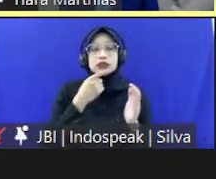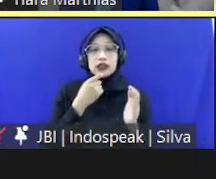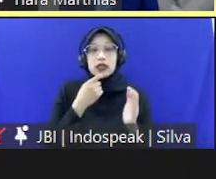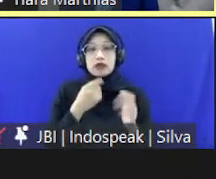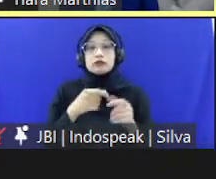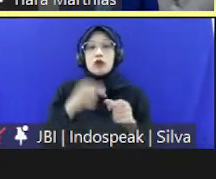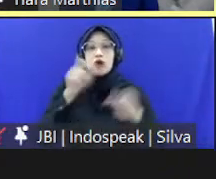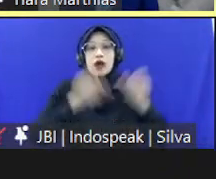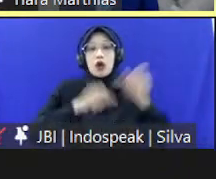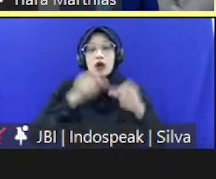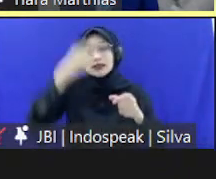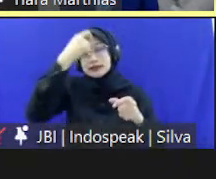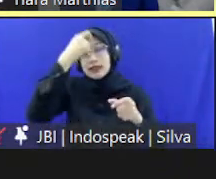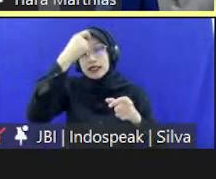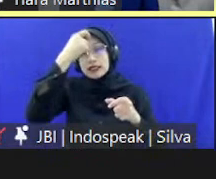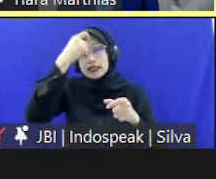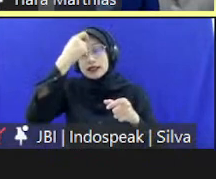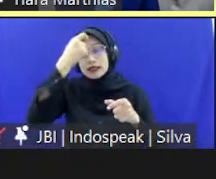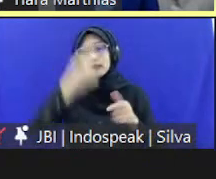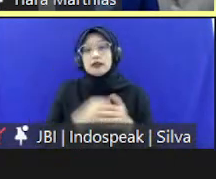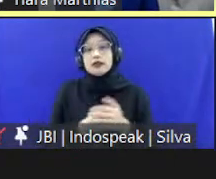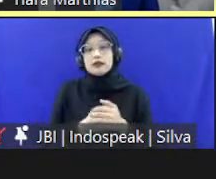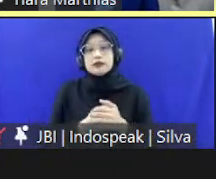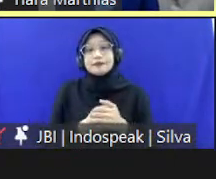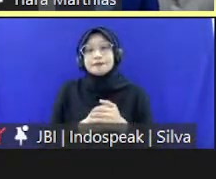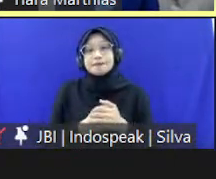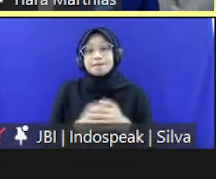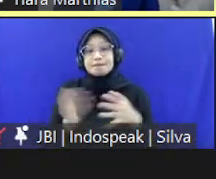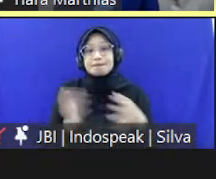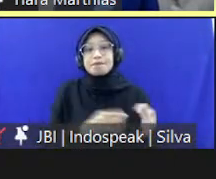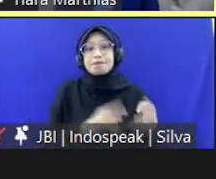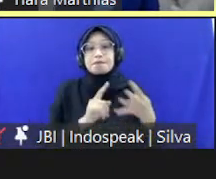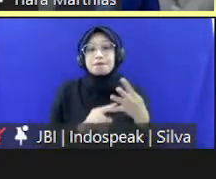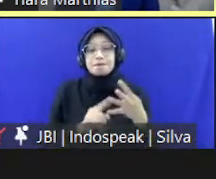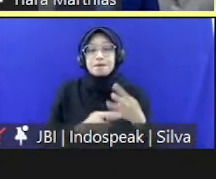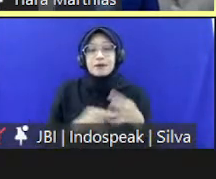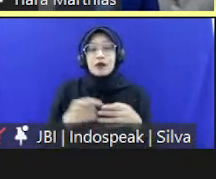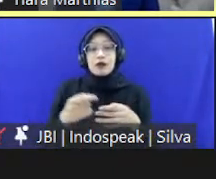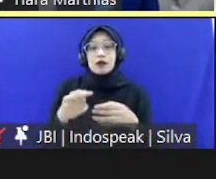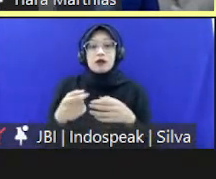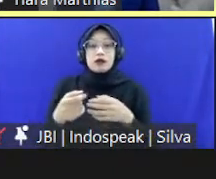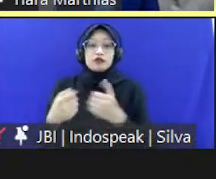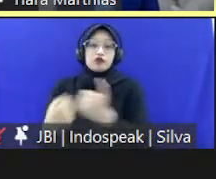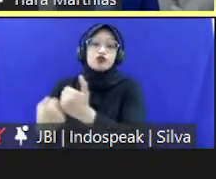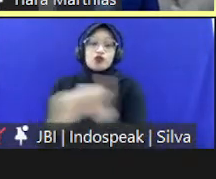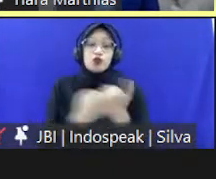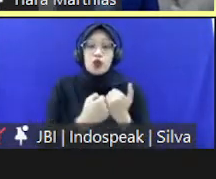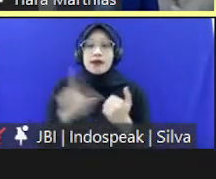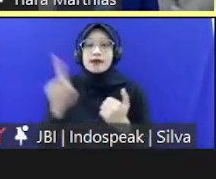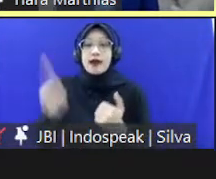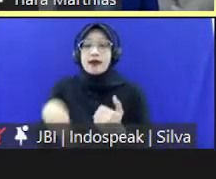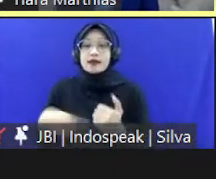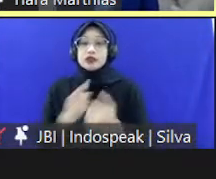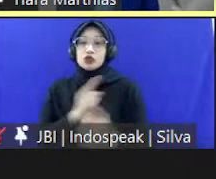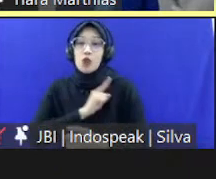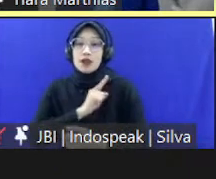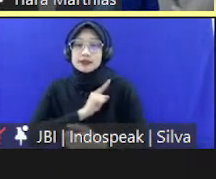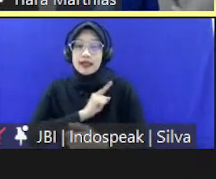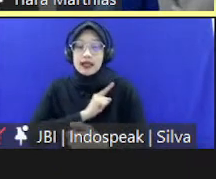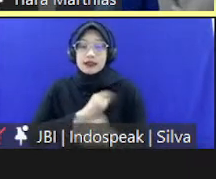and the third is the private sector engagement. Our health system comprised of